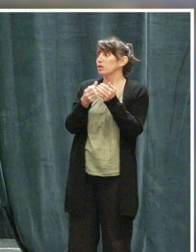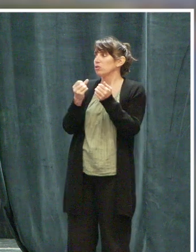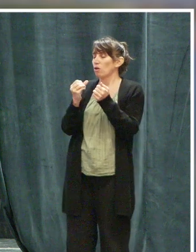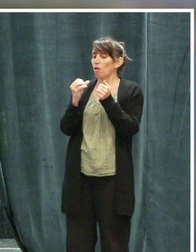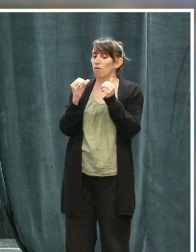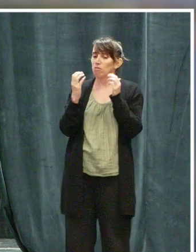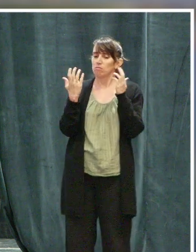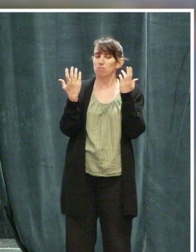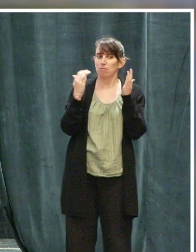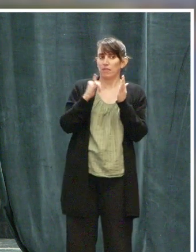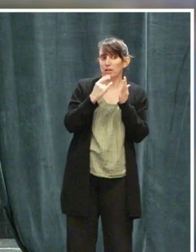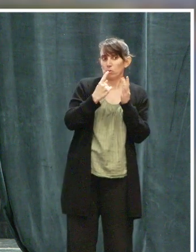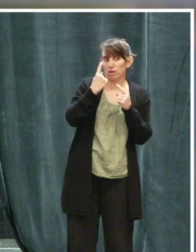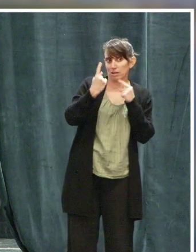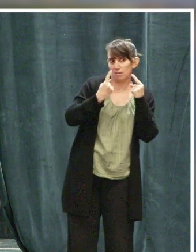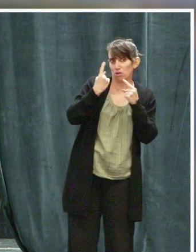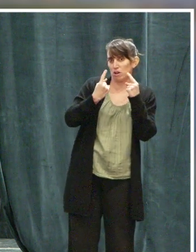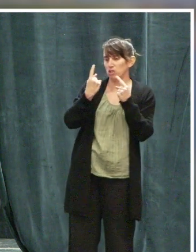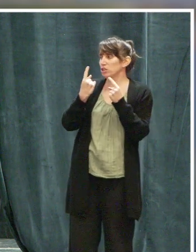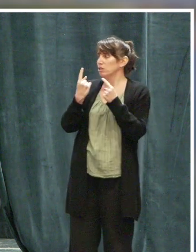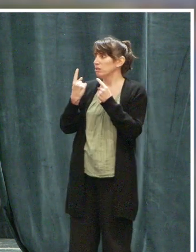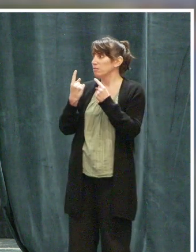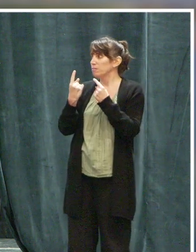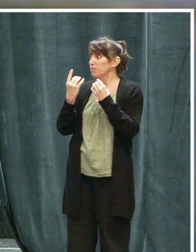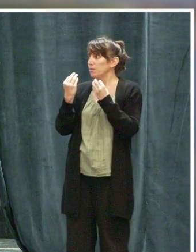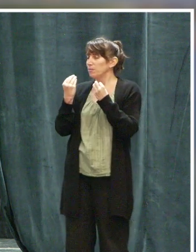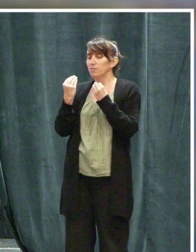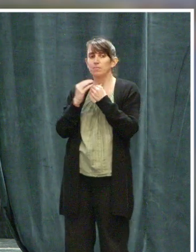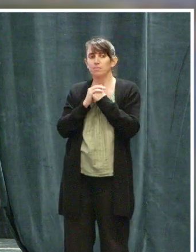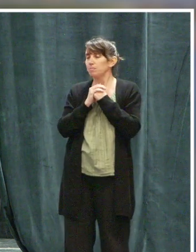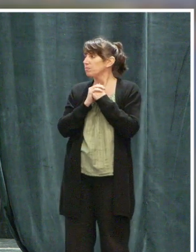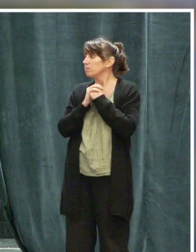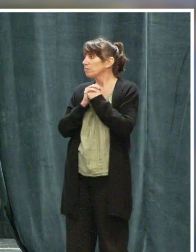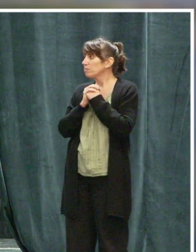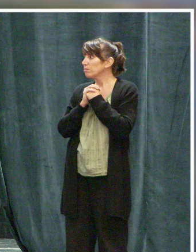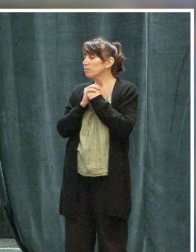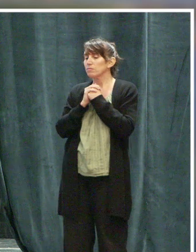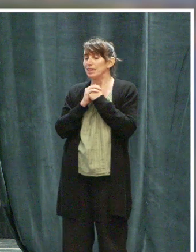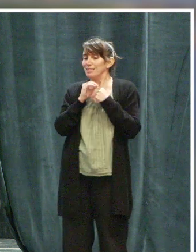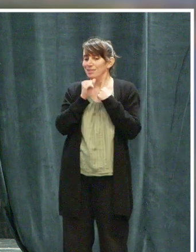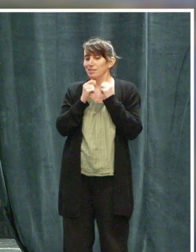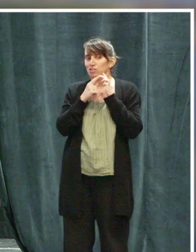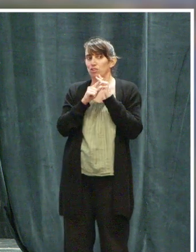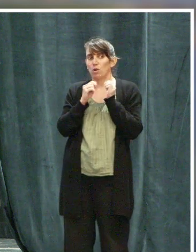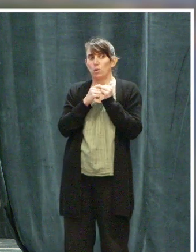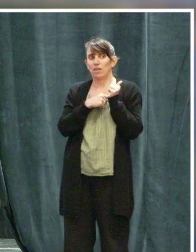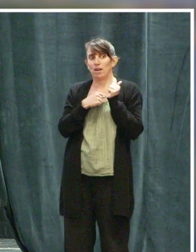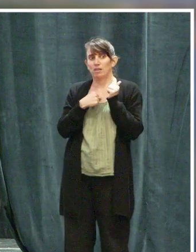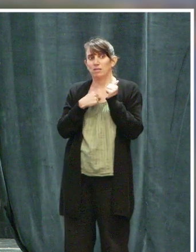their considerations in thinking about whether to grant approval for that kind of request. So it doesn't stop with us.